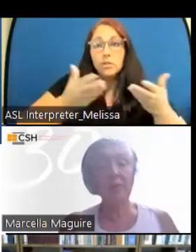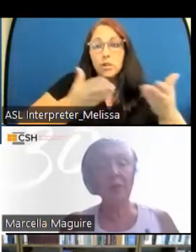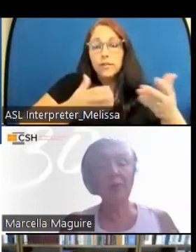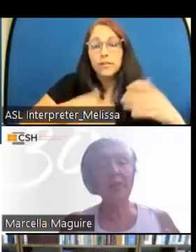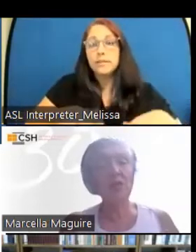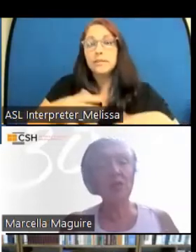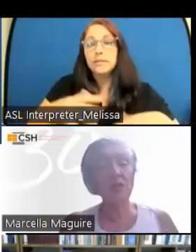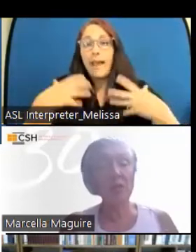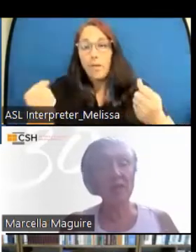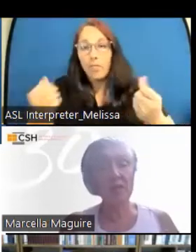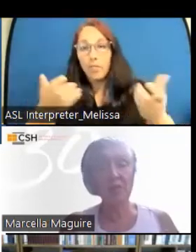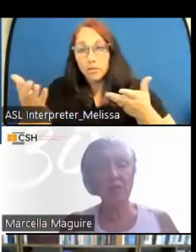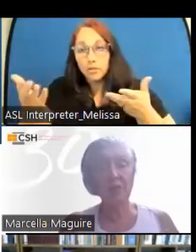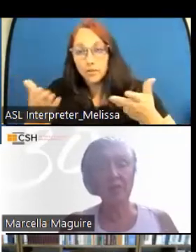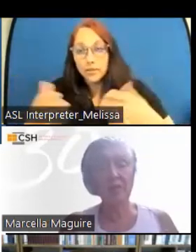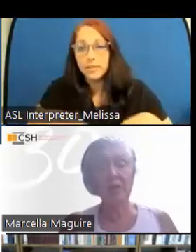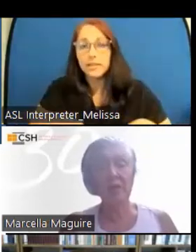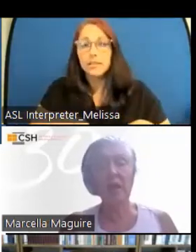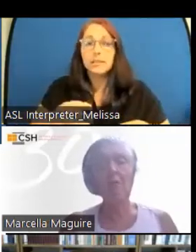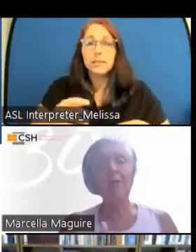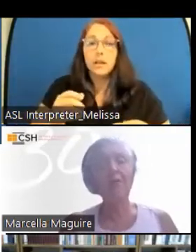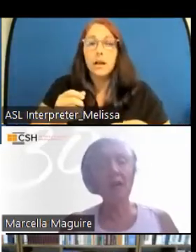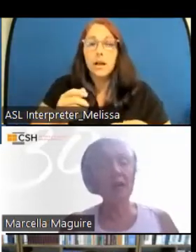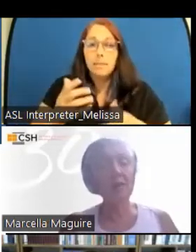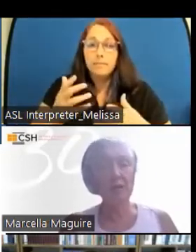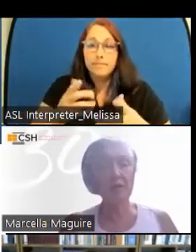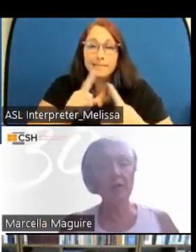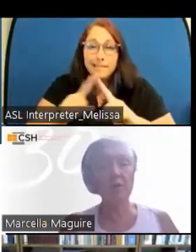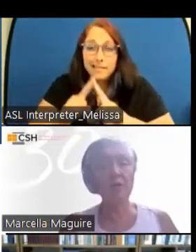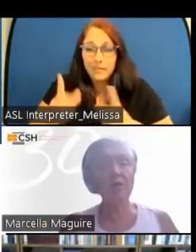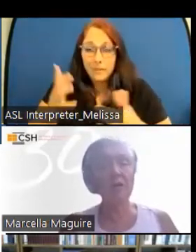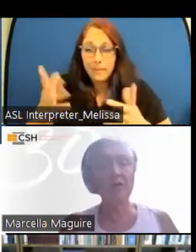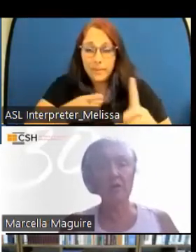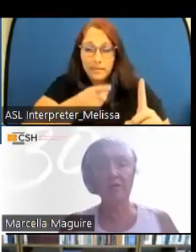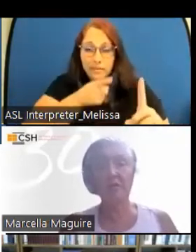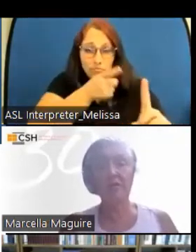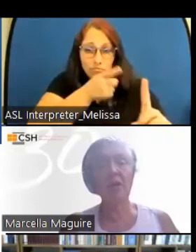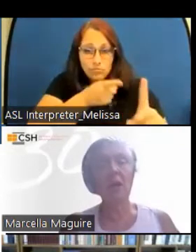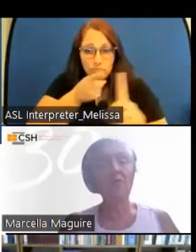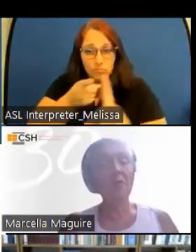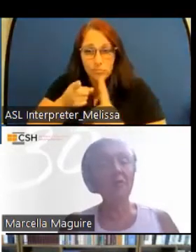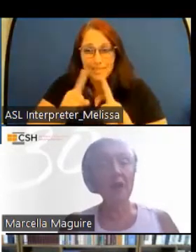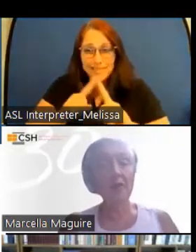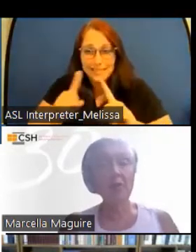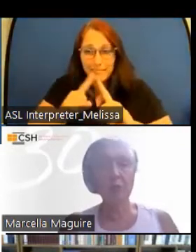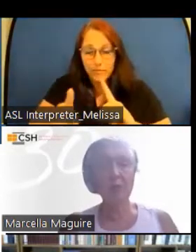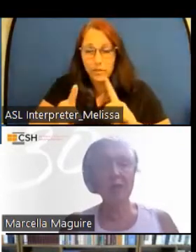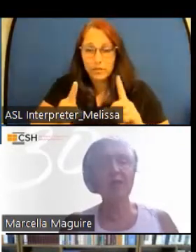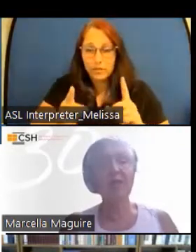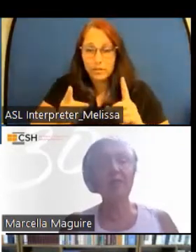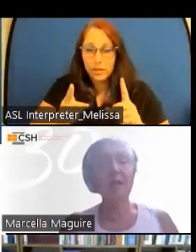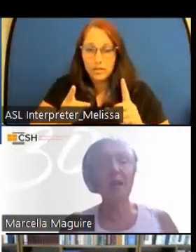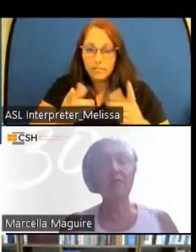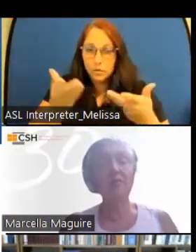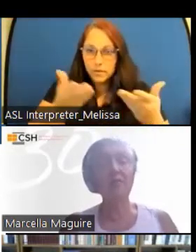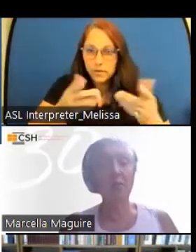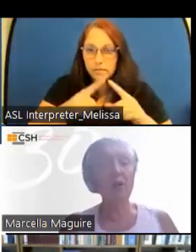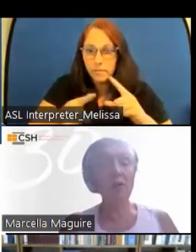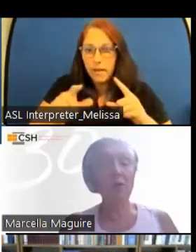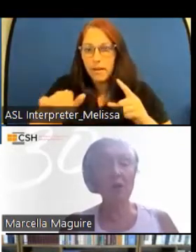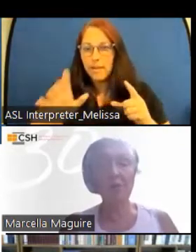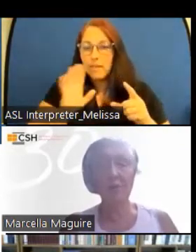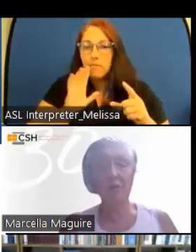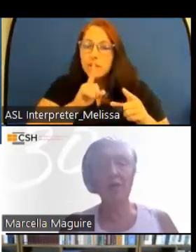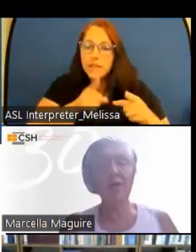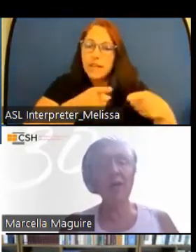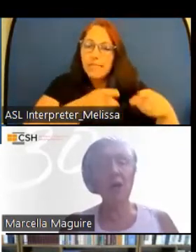different populations, and you may need other services there, but they're tenant-centered, coordinated services. From a values perspective, they align very well with